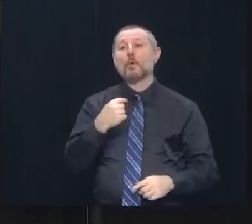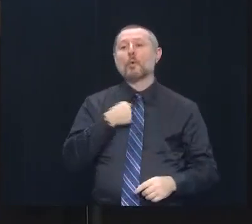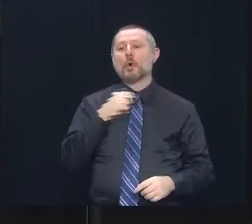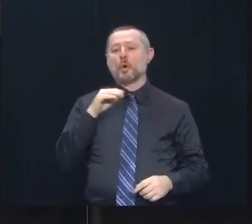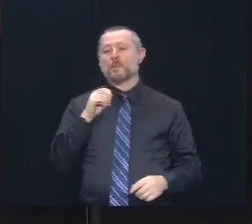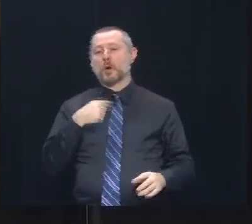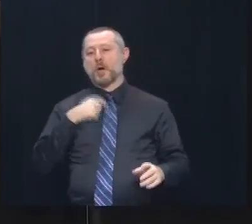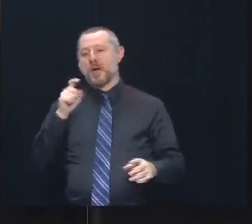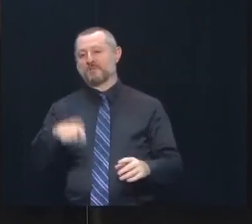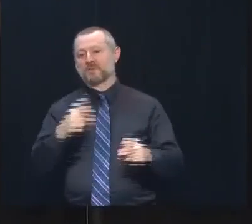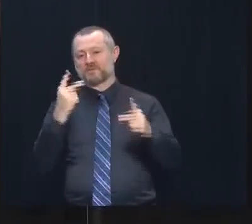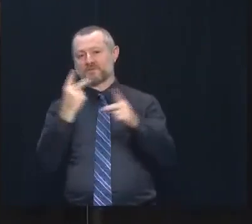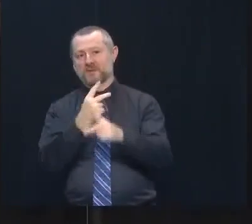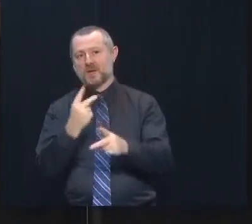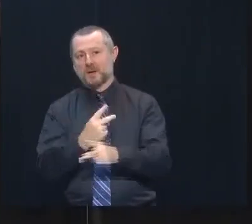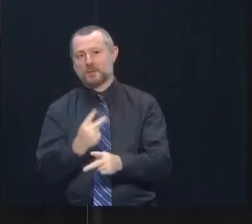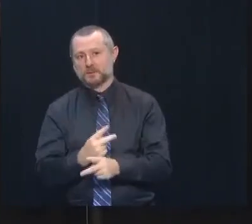figure out